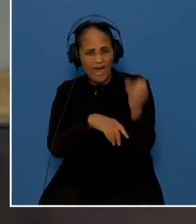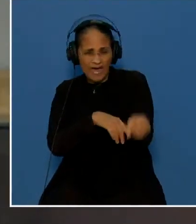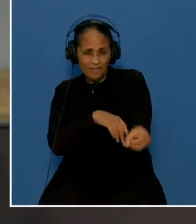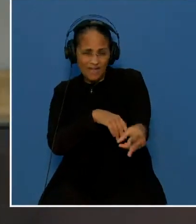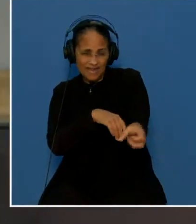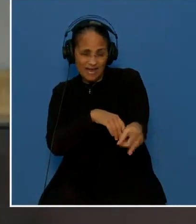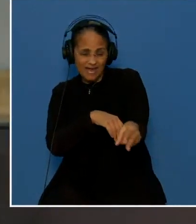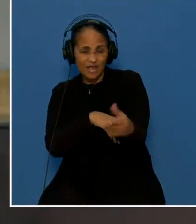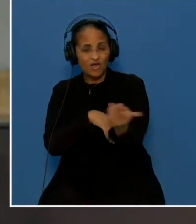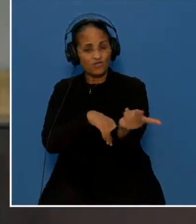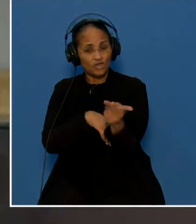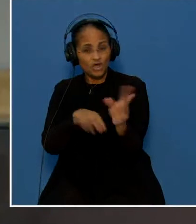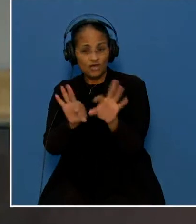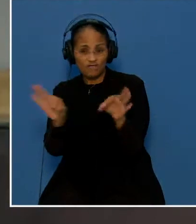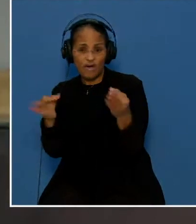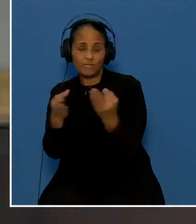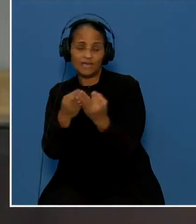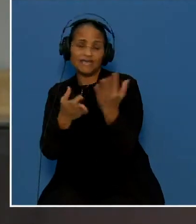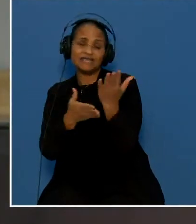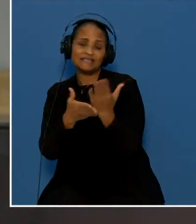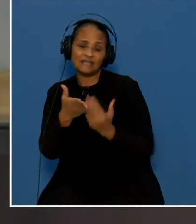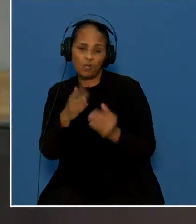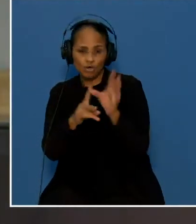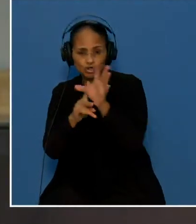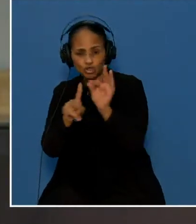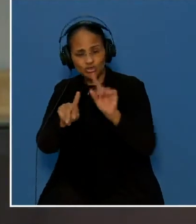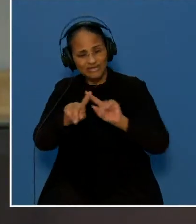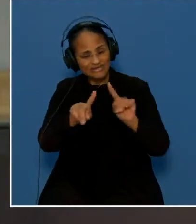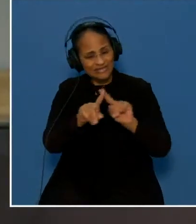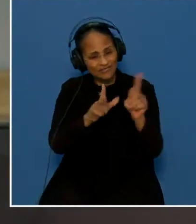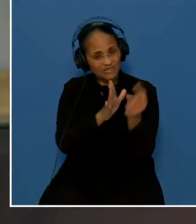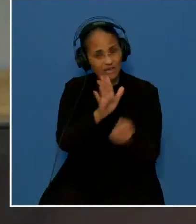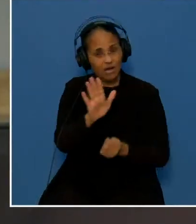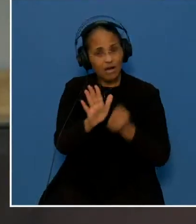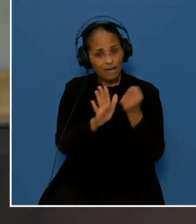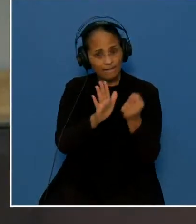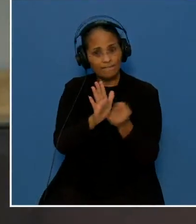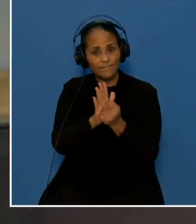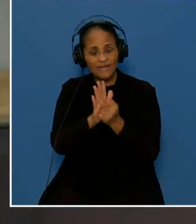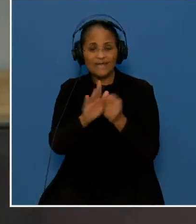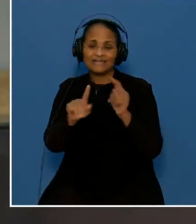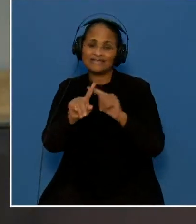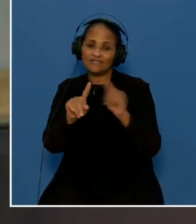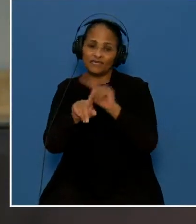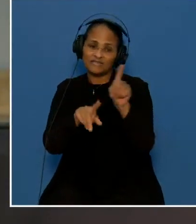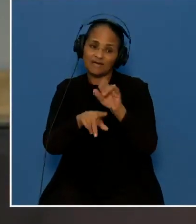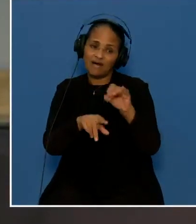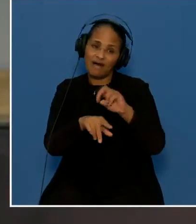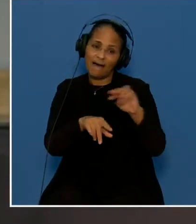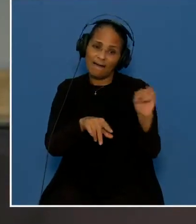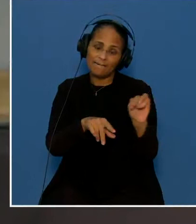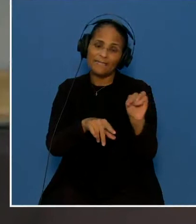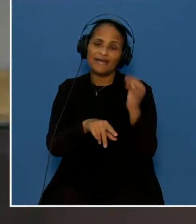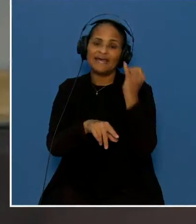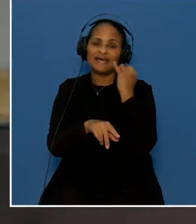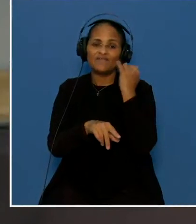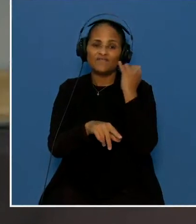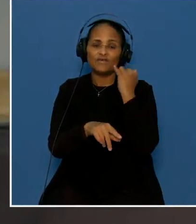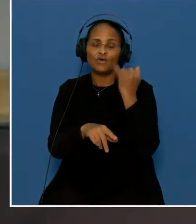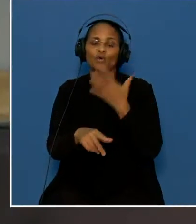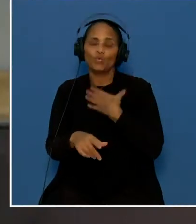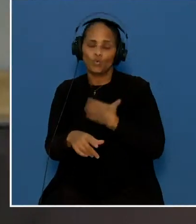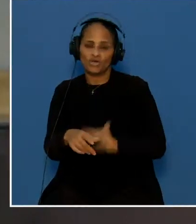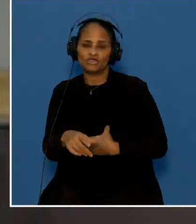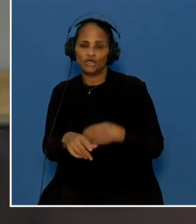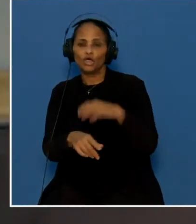in your household, and some of you may even pick another time in a different time zone in which to celebrate if you wish to bring in